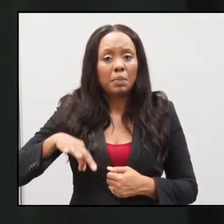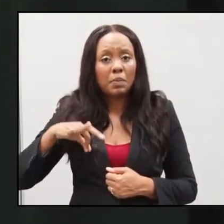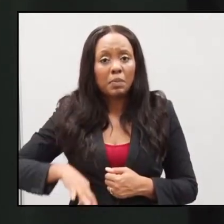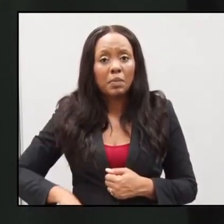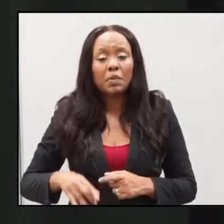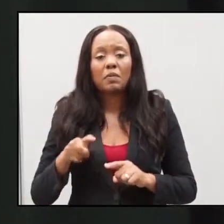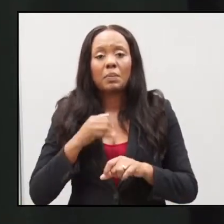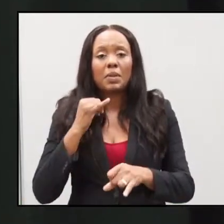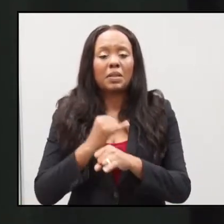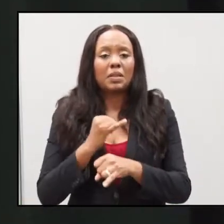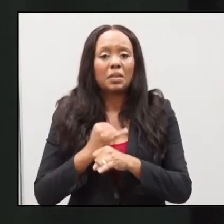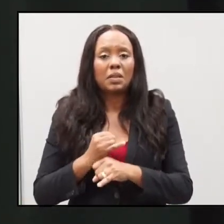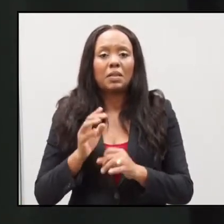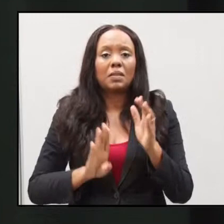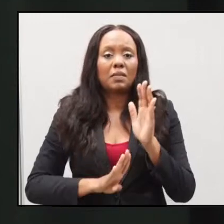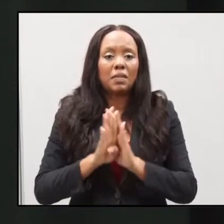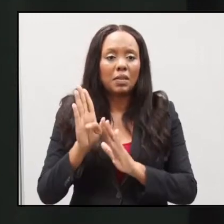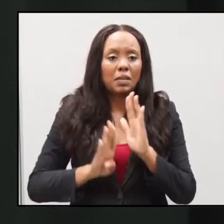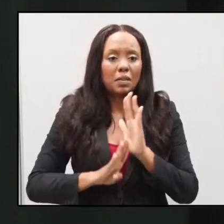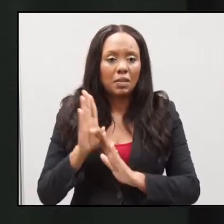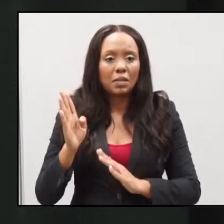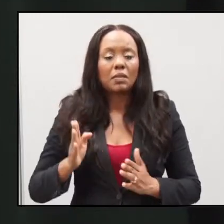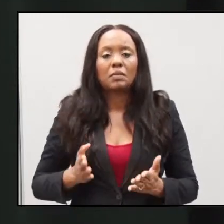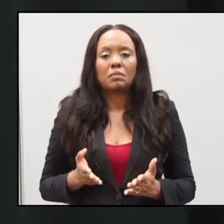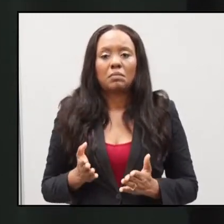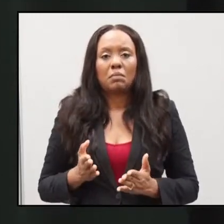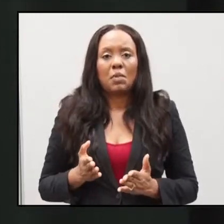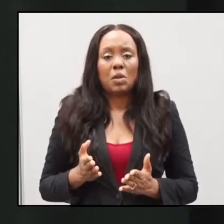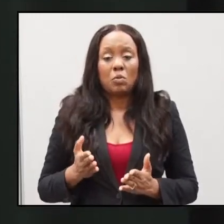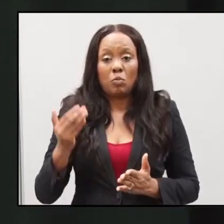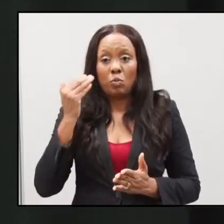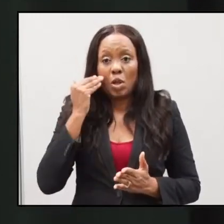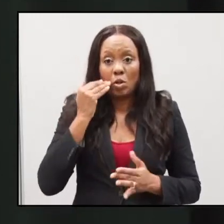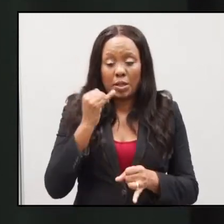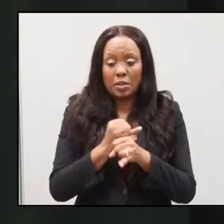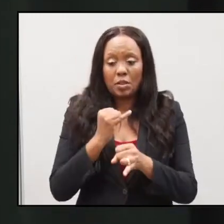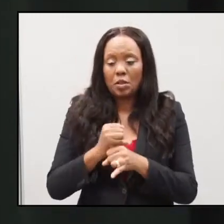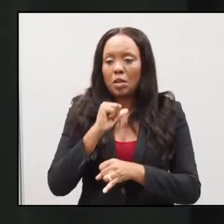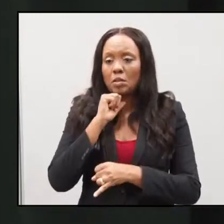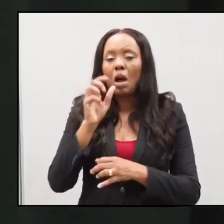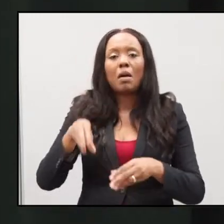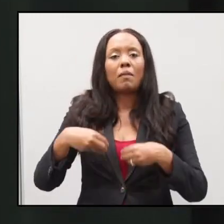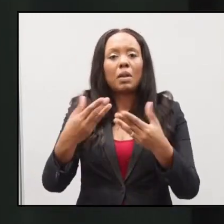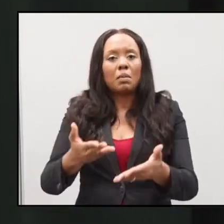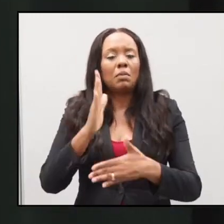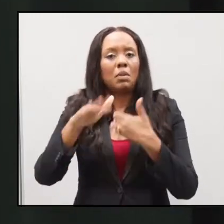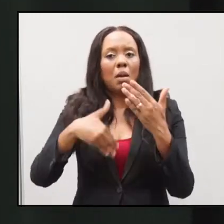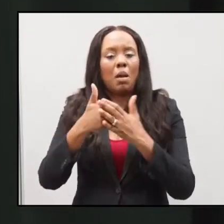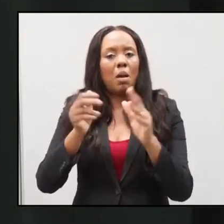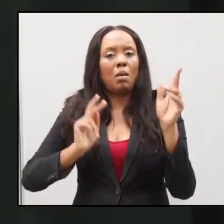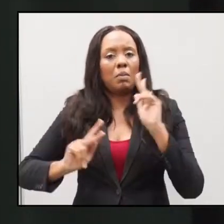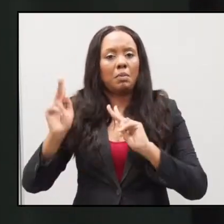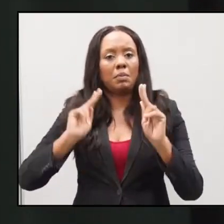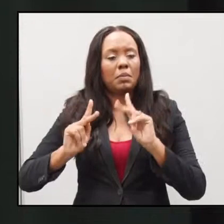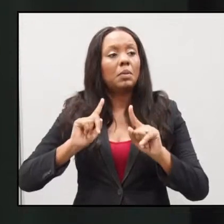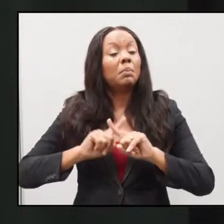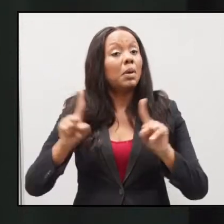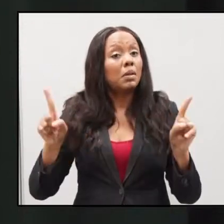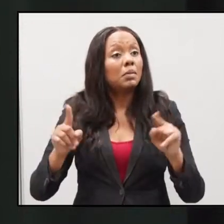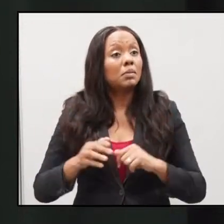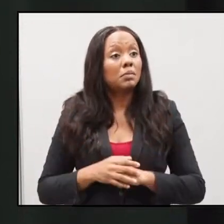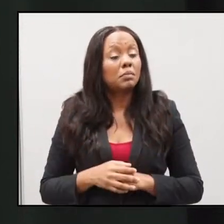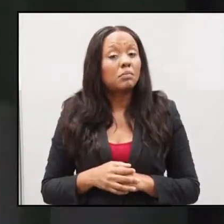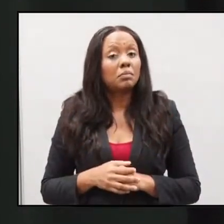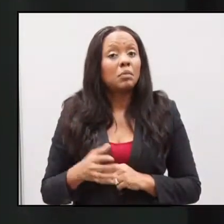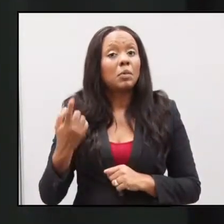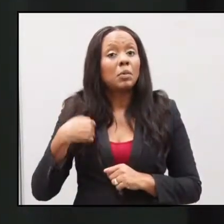if the institutions were not available to all at the point of their development. But it is because of all of that that we